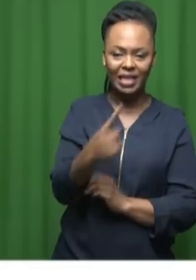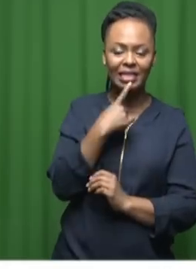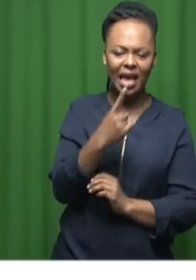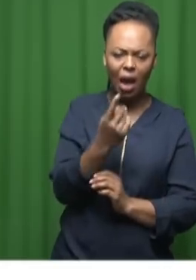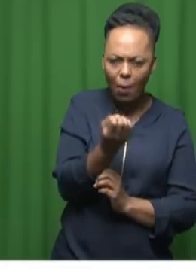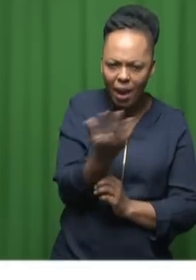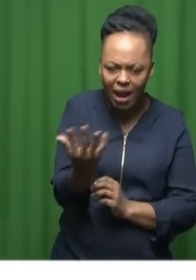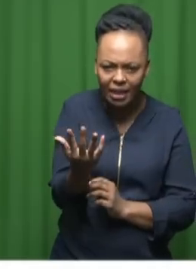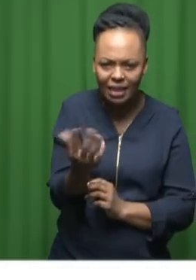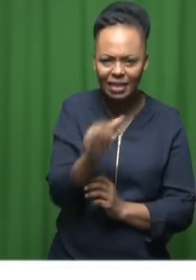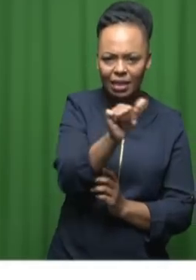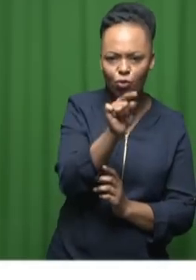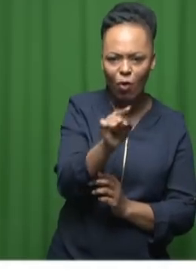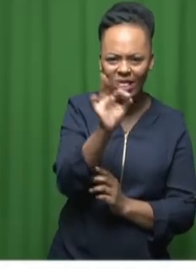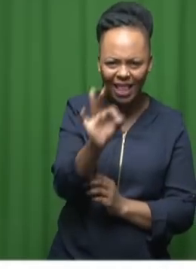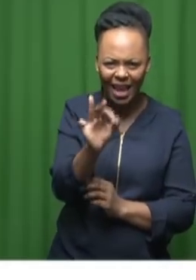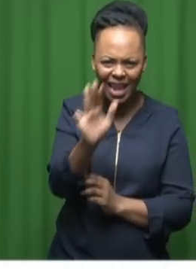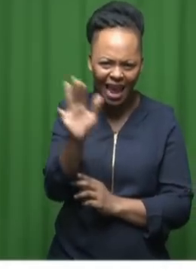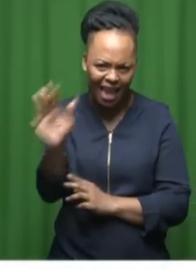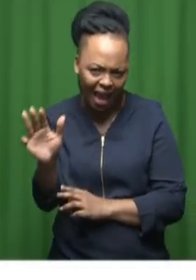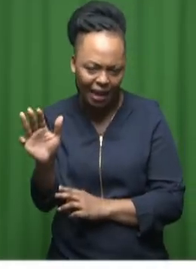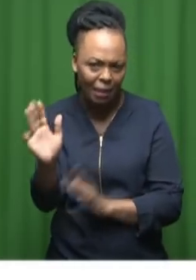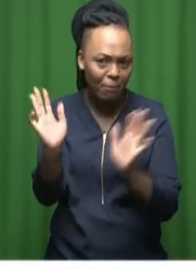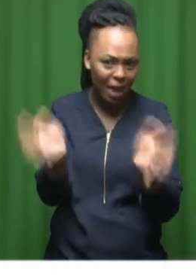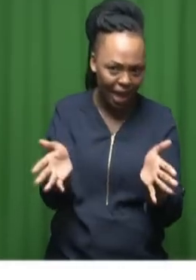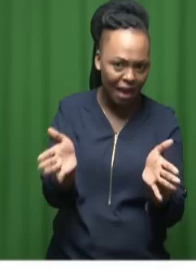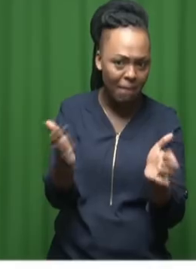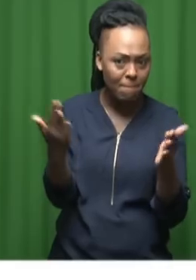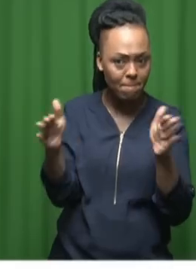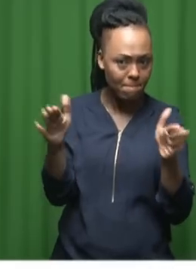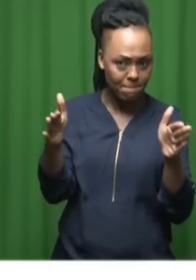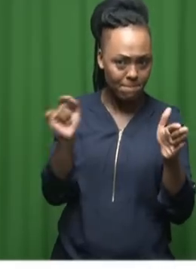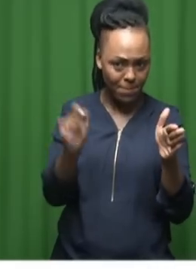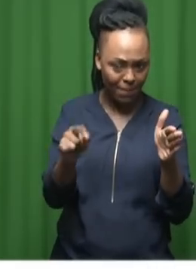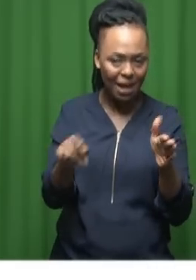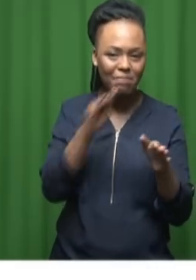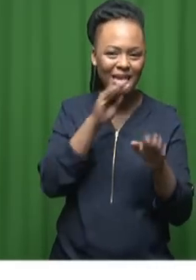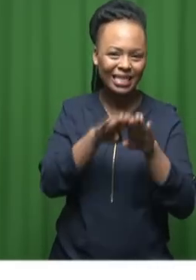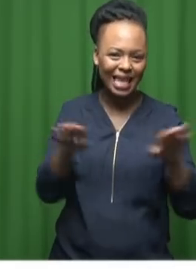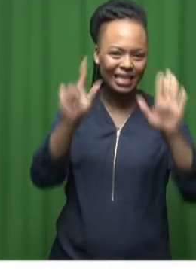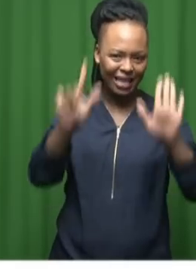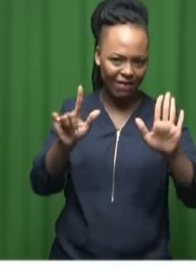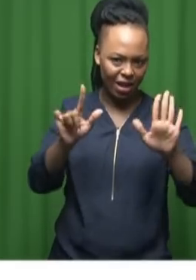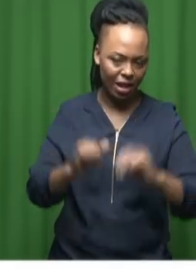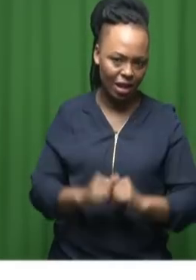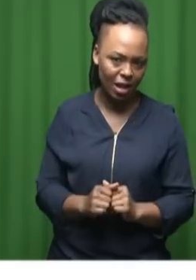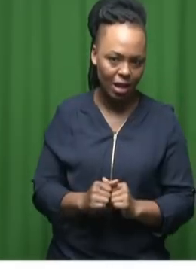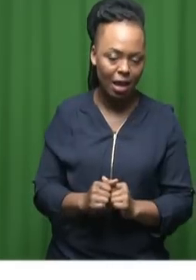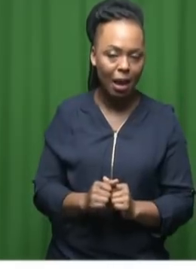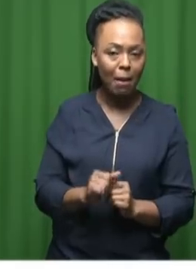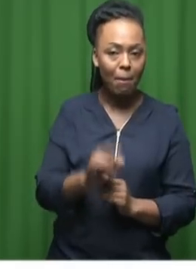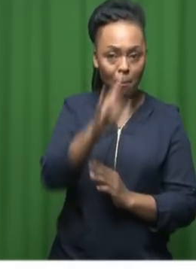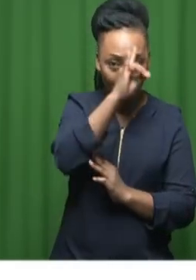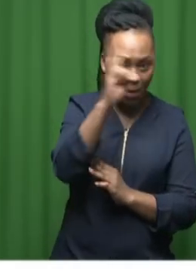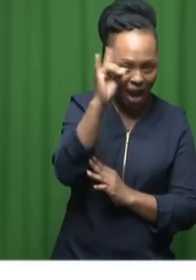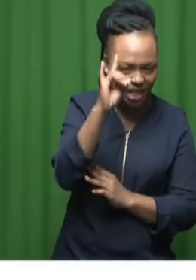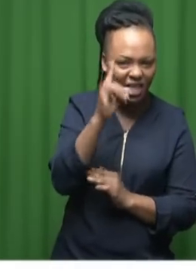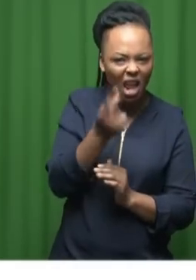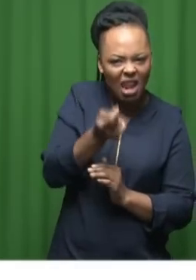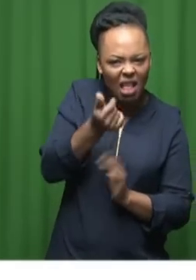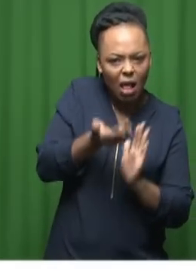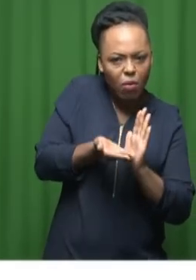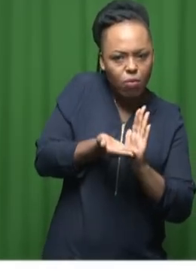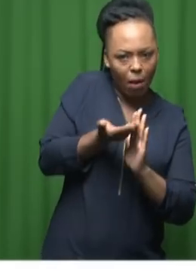was it? 6.399. So it was basically stage 7. In March, it improved